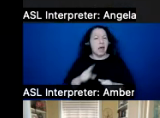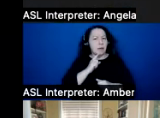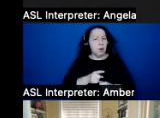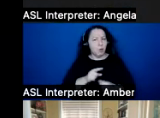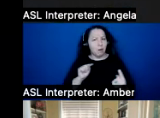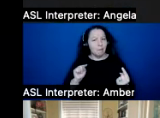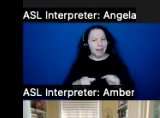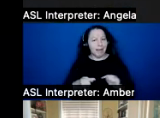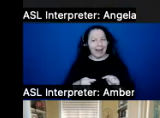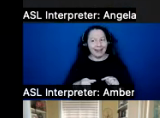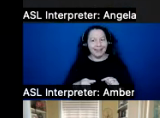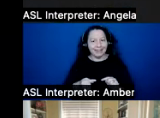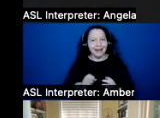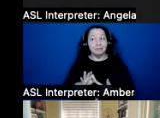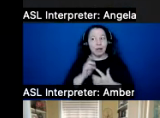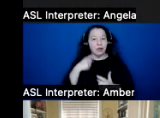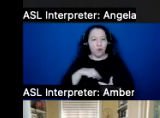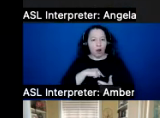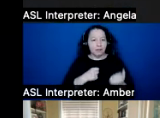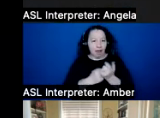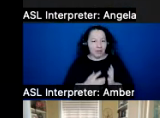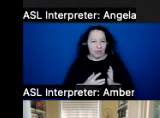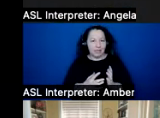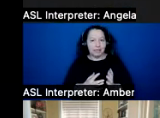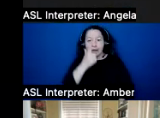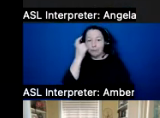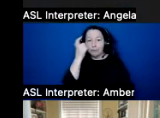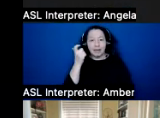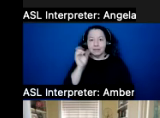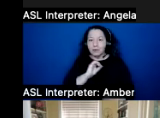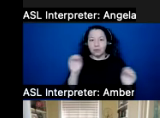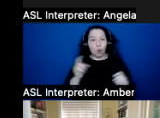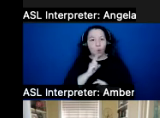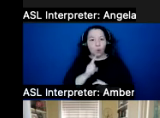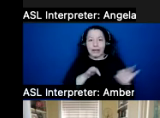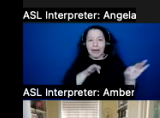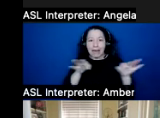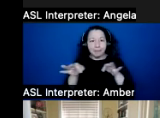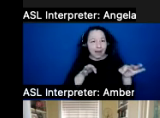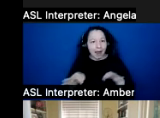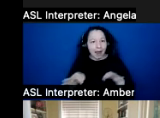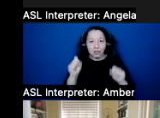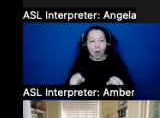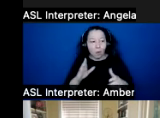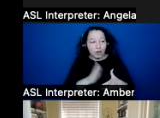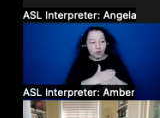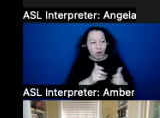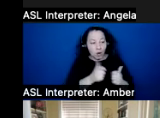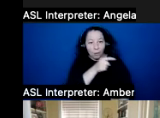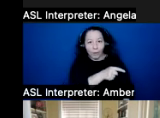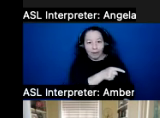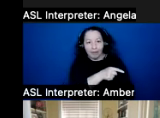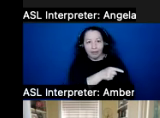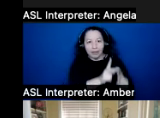pain, especially for advocates, because there's no real explanation that we can relay back to